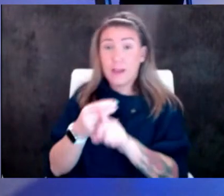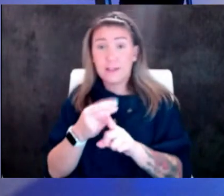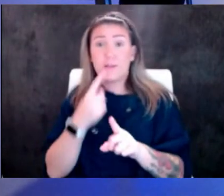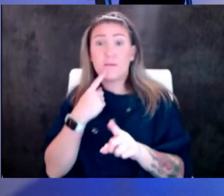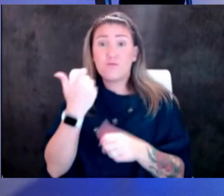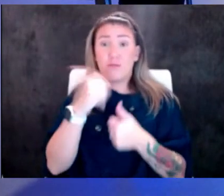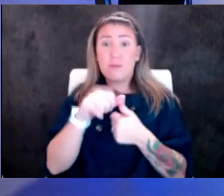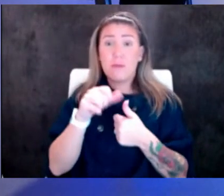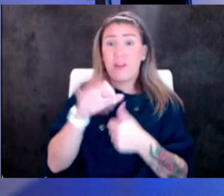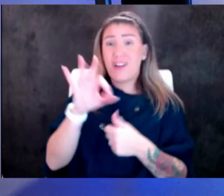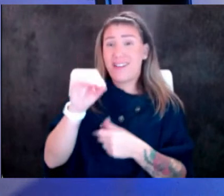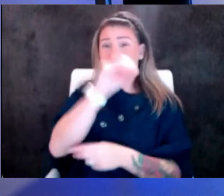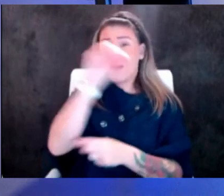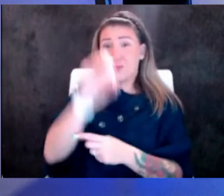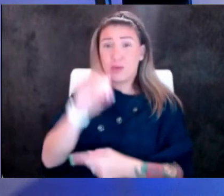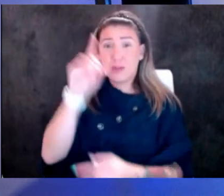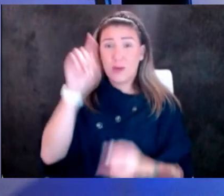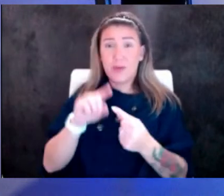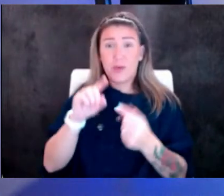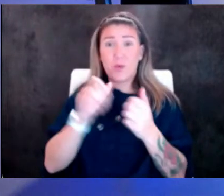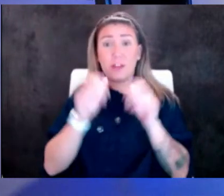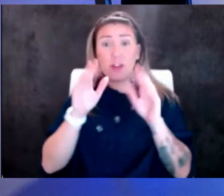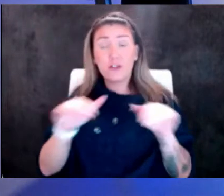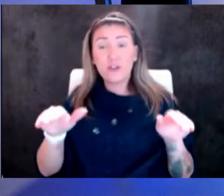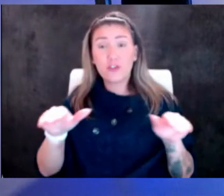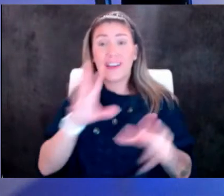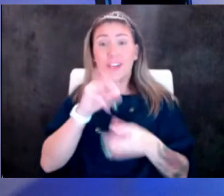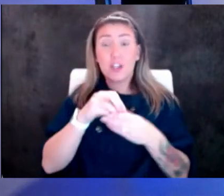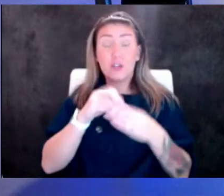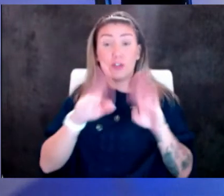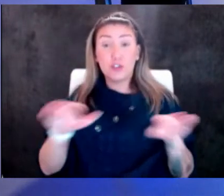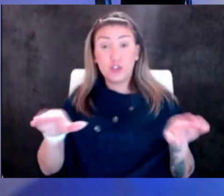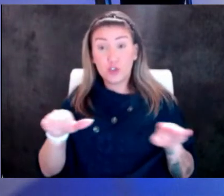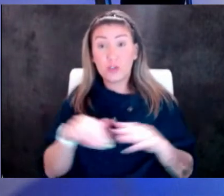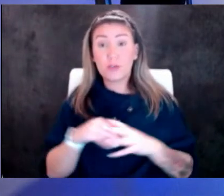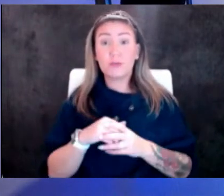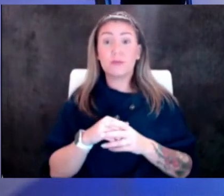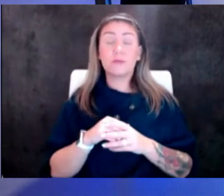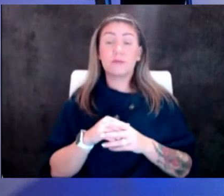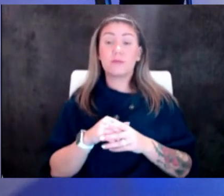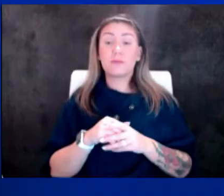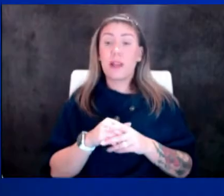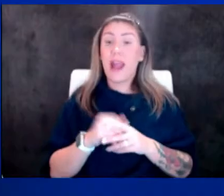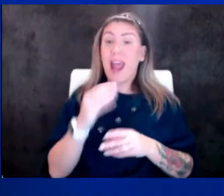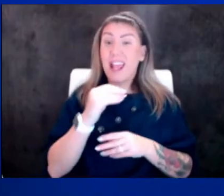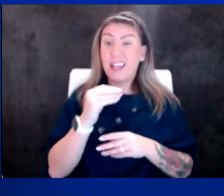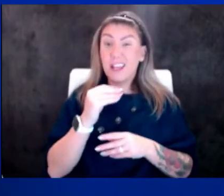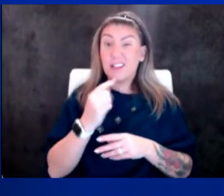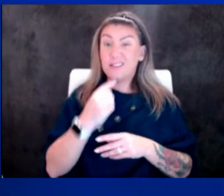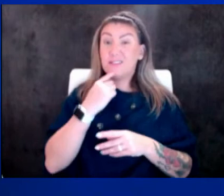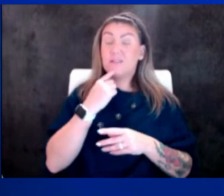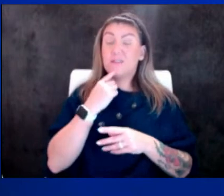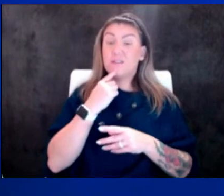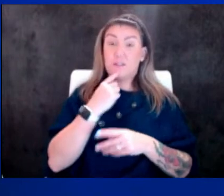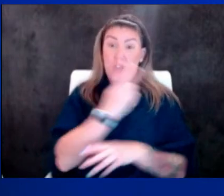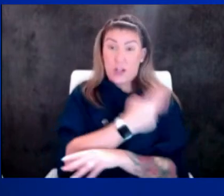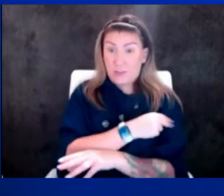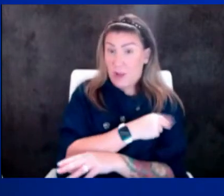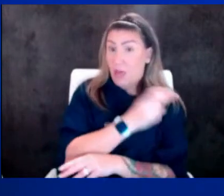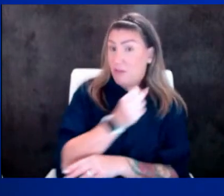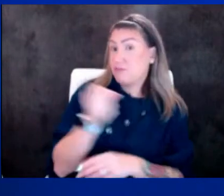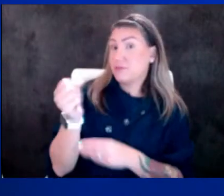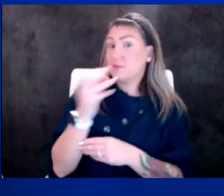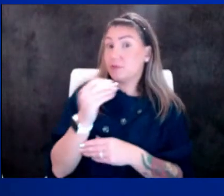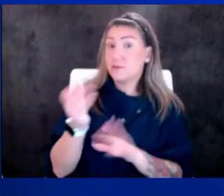for even with children, including children, I should say, in severe hospitalization and death. No question about the importance of